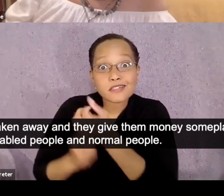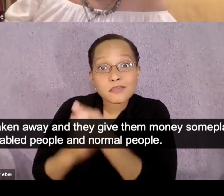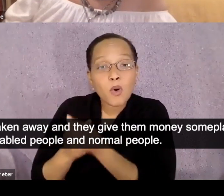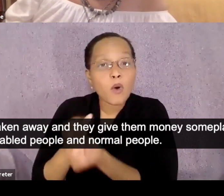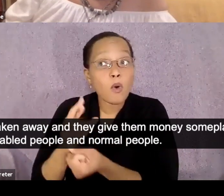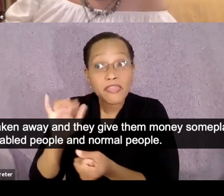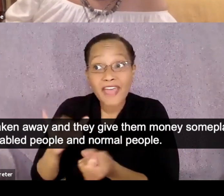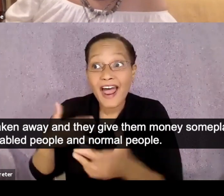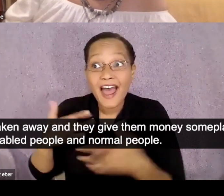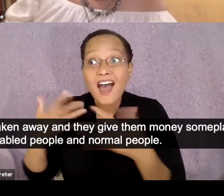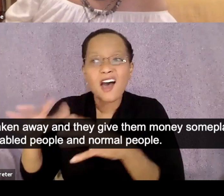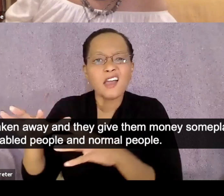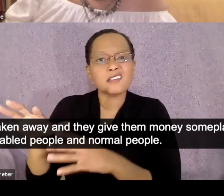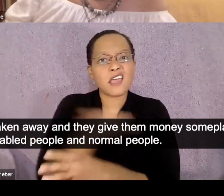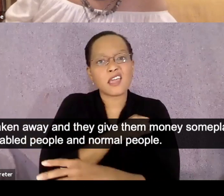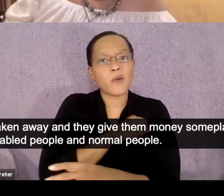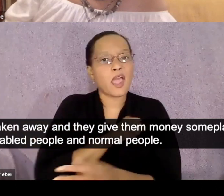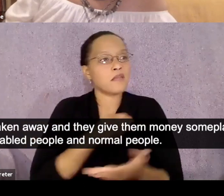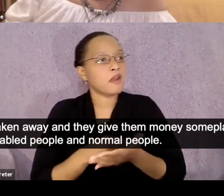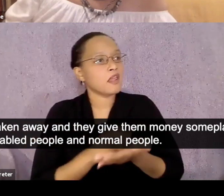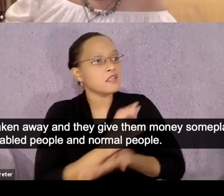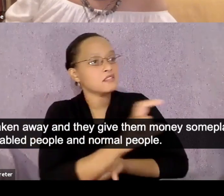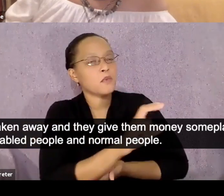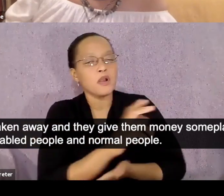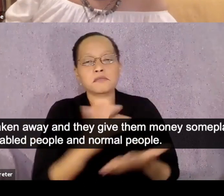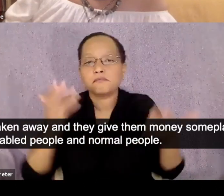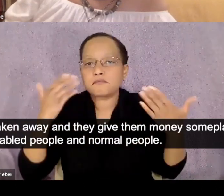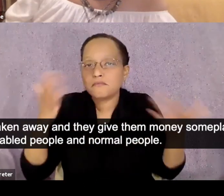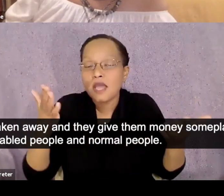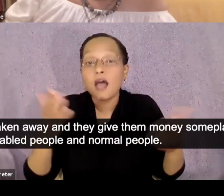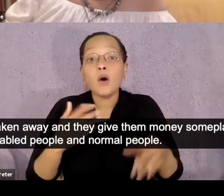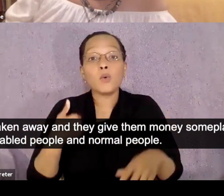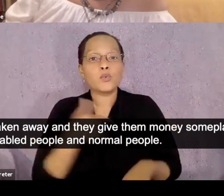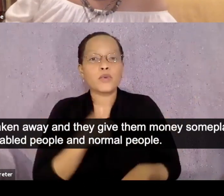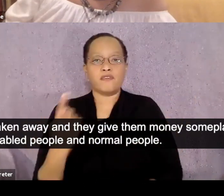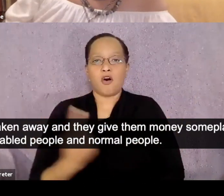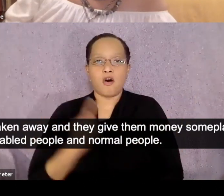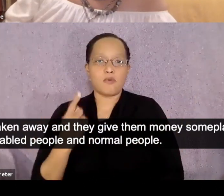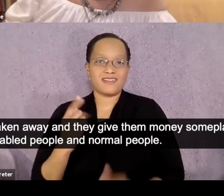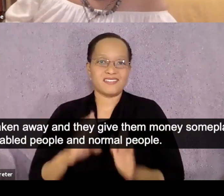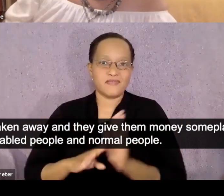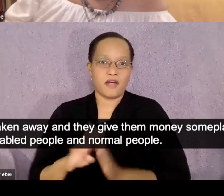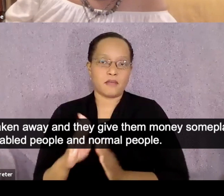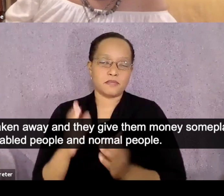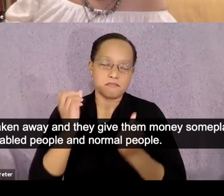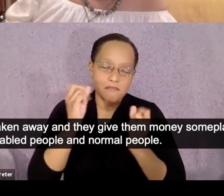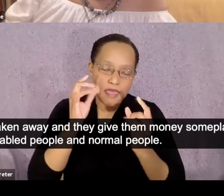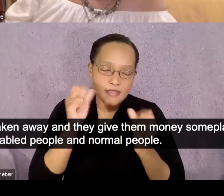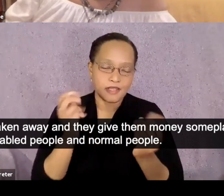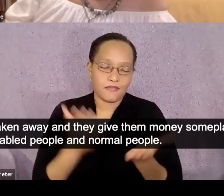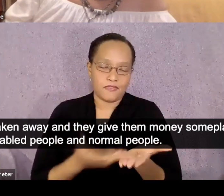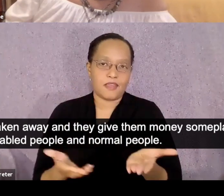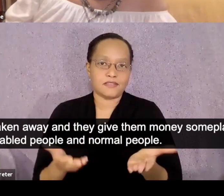and they give the money someplace else, that, you know, we have always built amazing things that abled people and